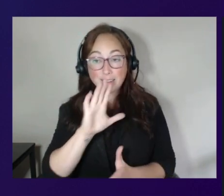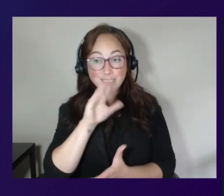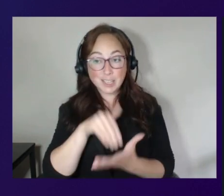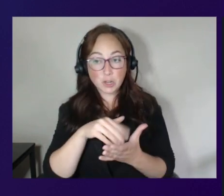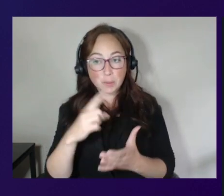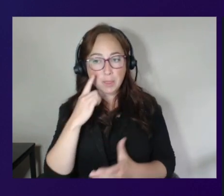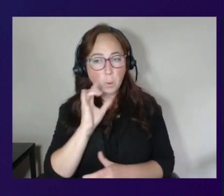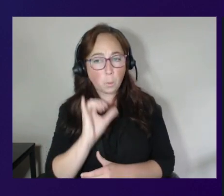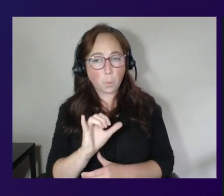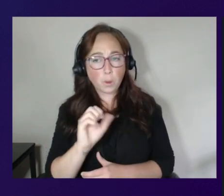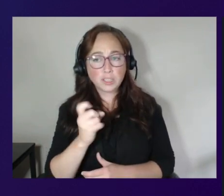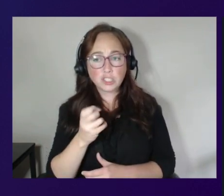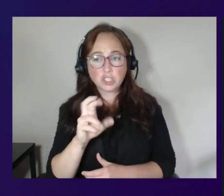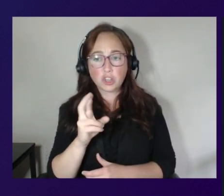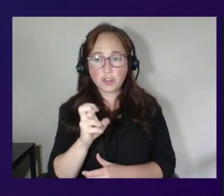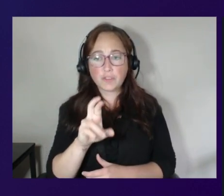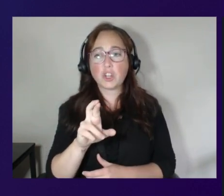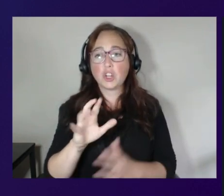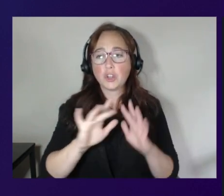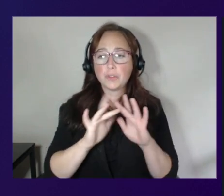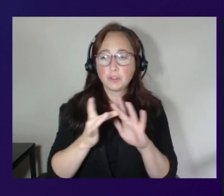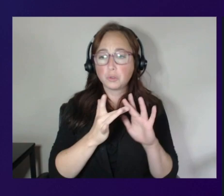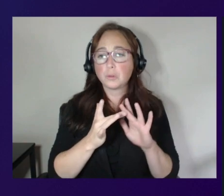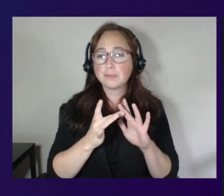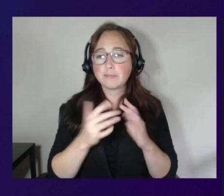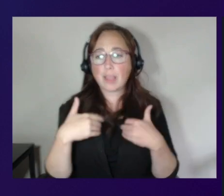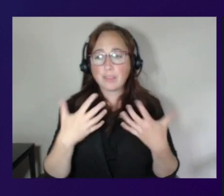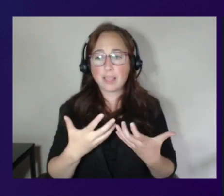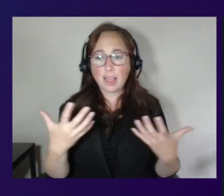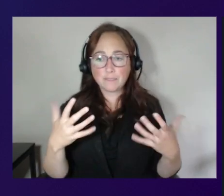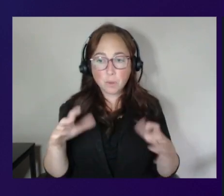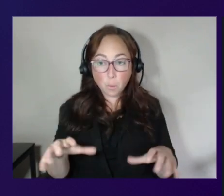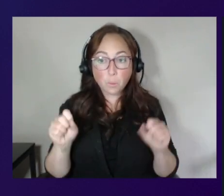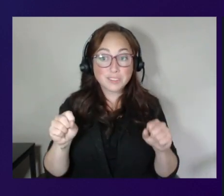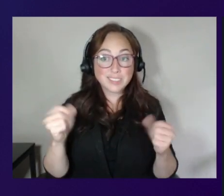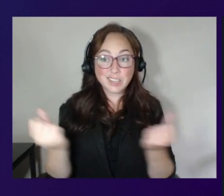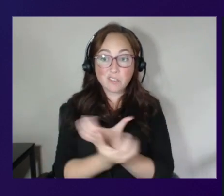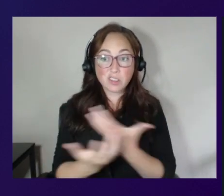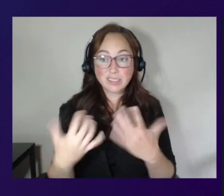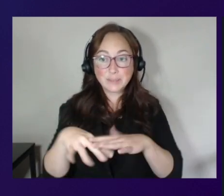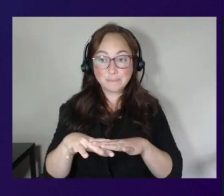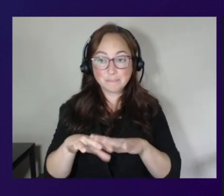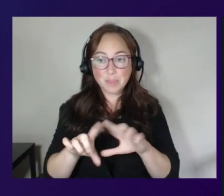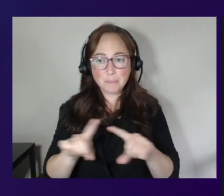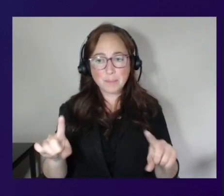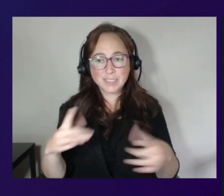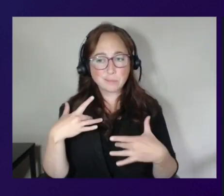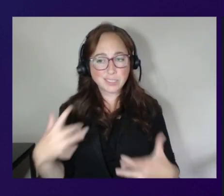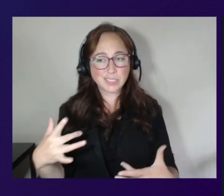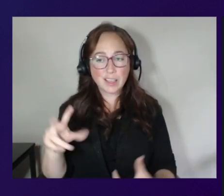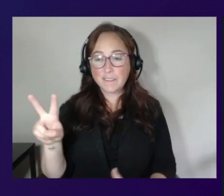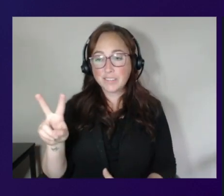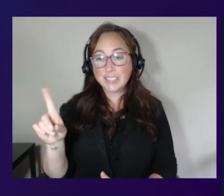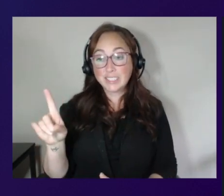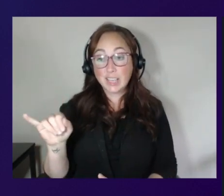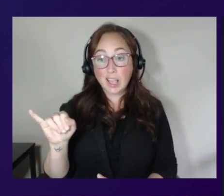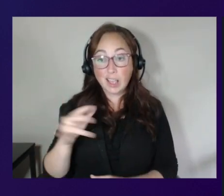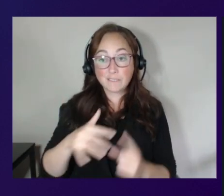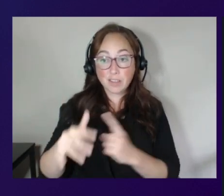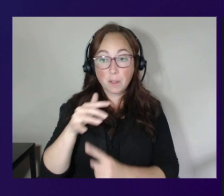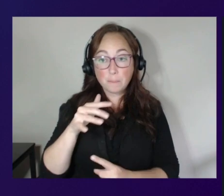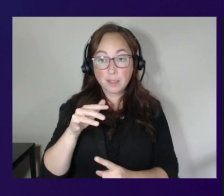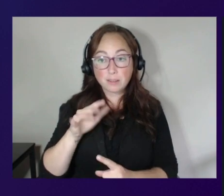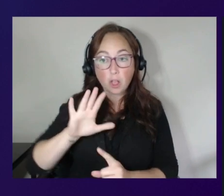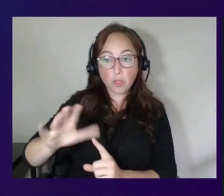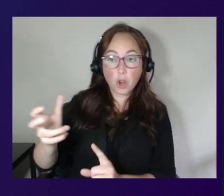server virtualization and there's just a whole bunch of hosts and everything is mixed together. But normally, the VDI environment are their own set